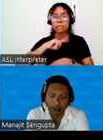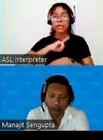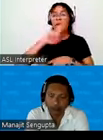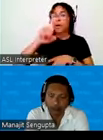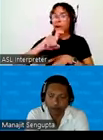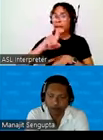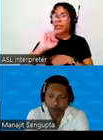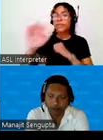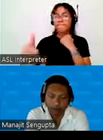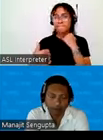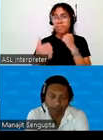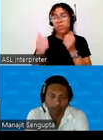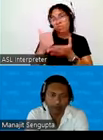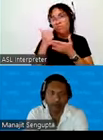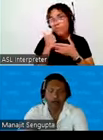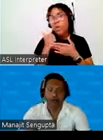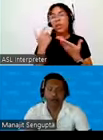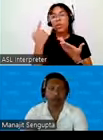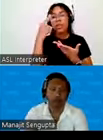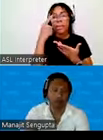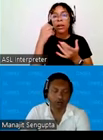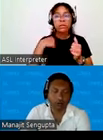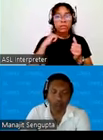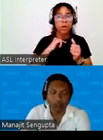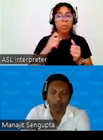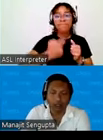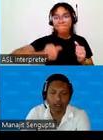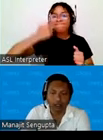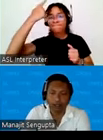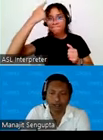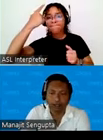which helps us refine our exclusion zones.